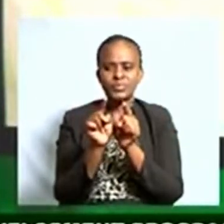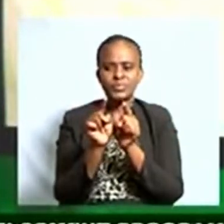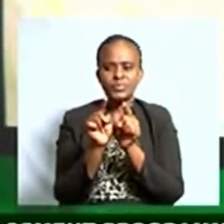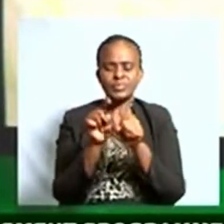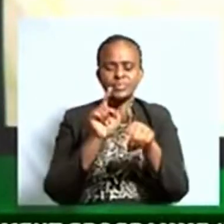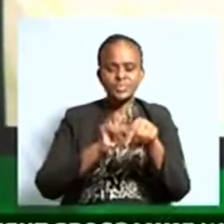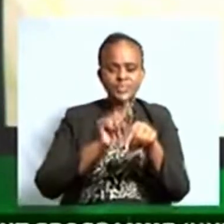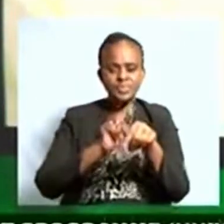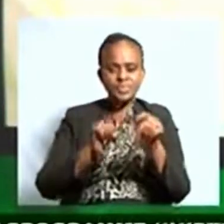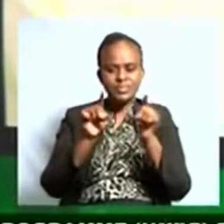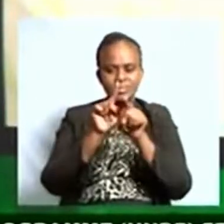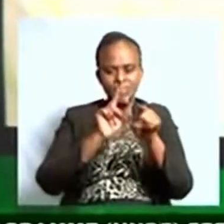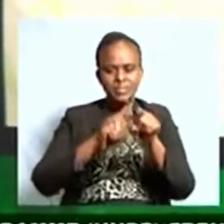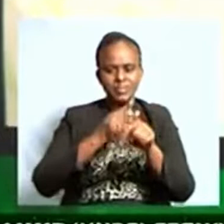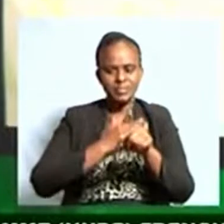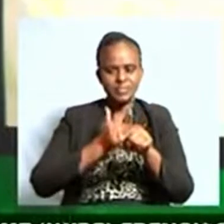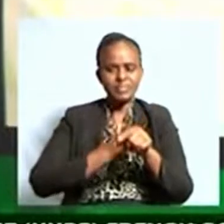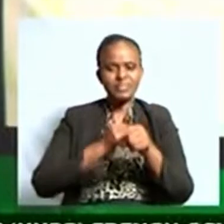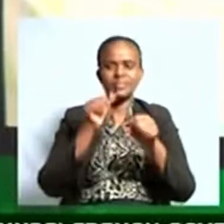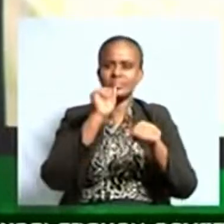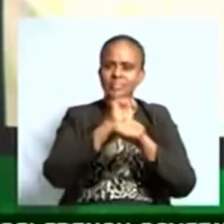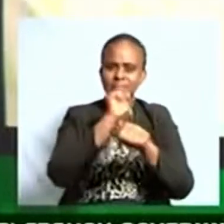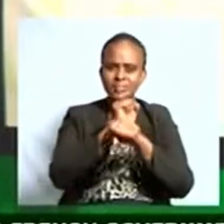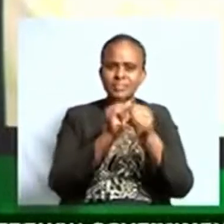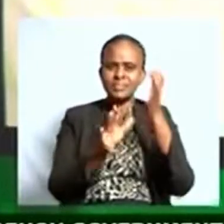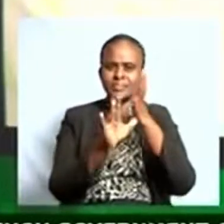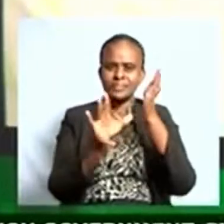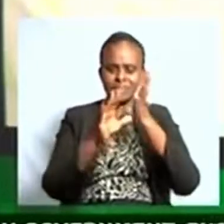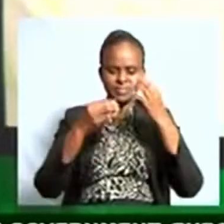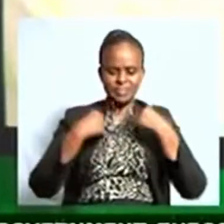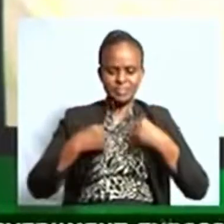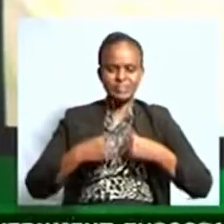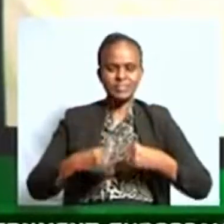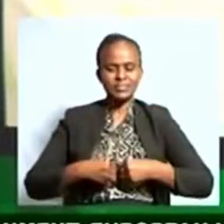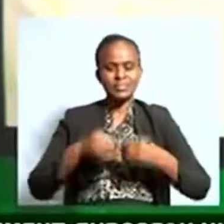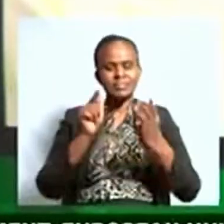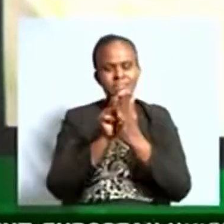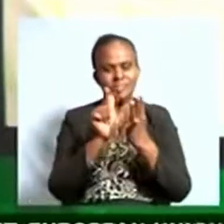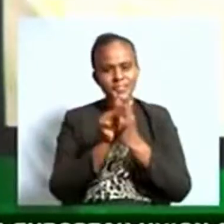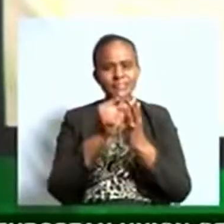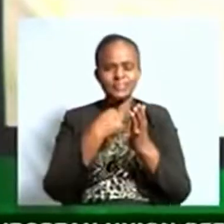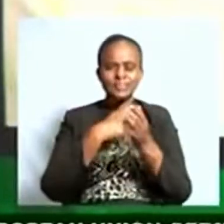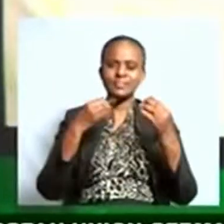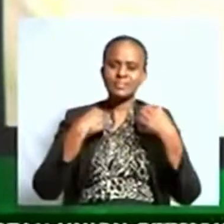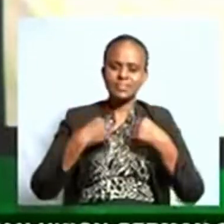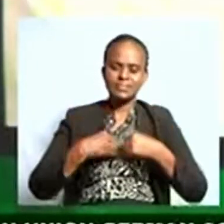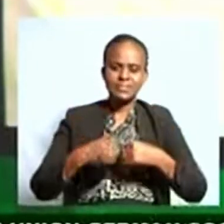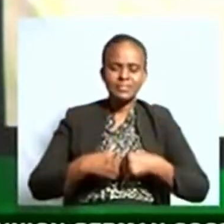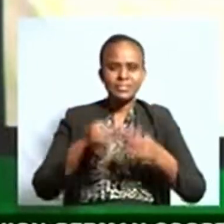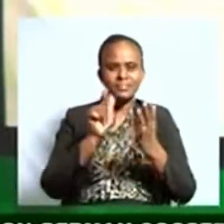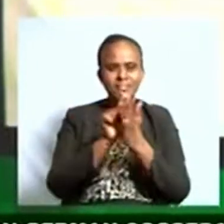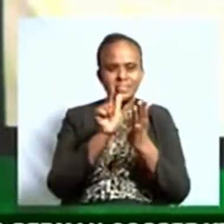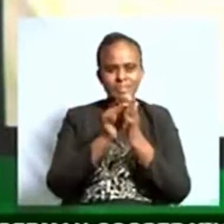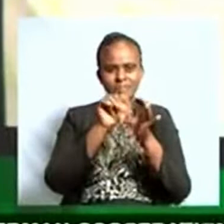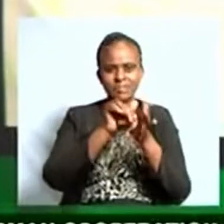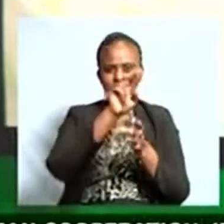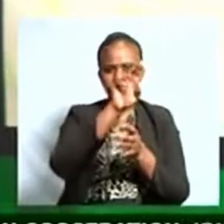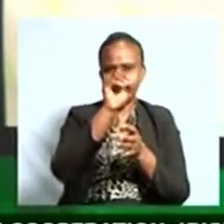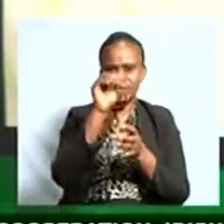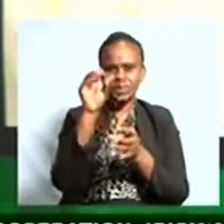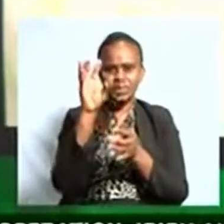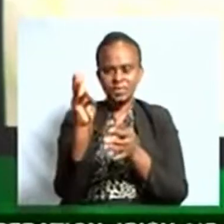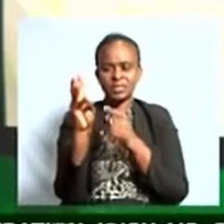during the same time I served as deputy mayor of Lusaka. I also served as mayor of Lusaka in 2006.